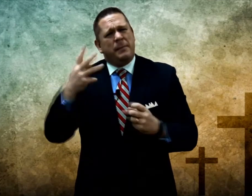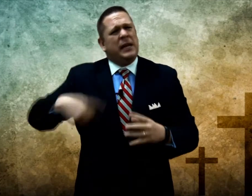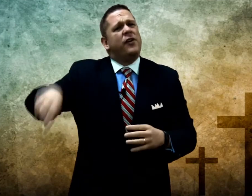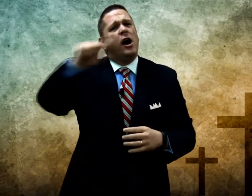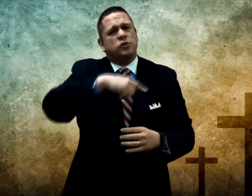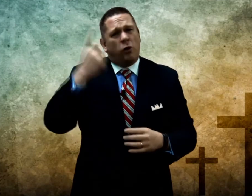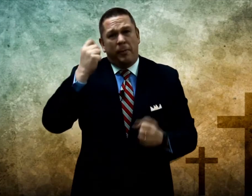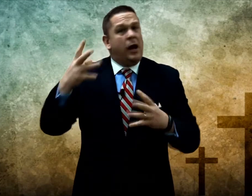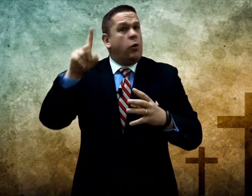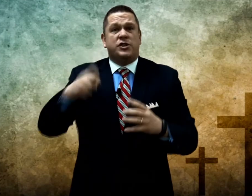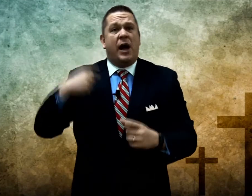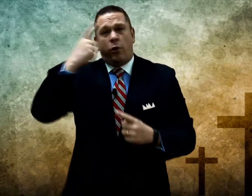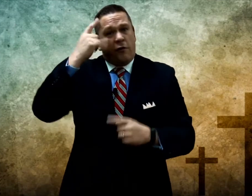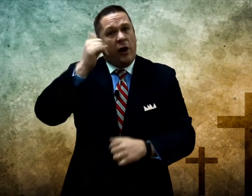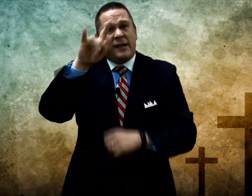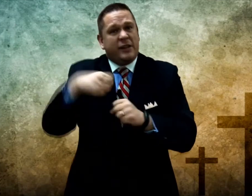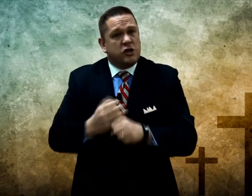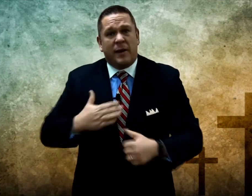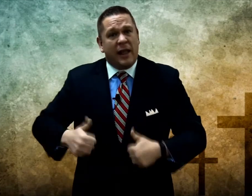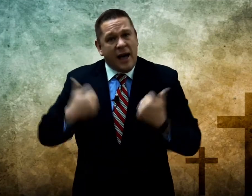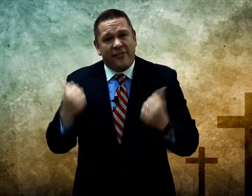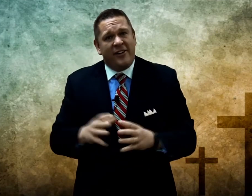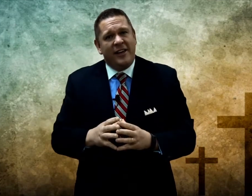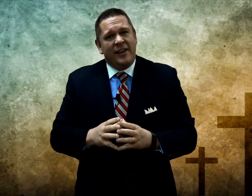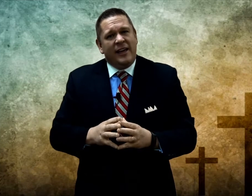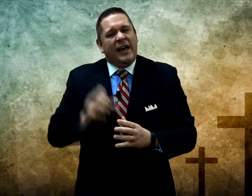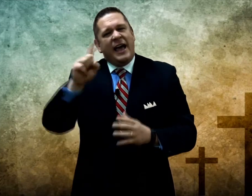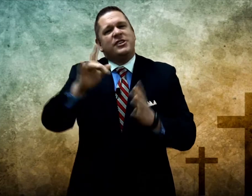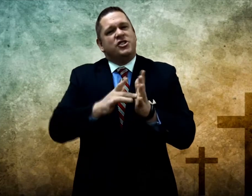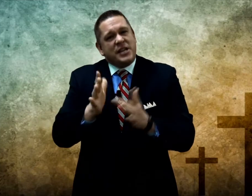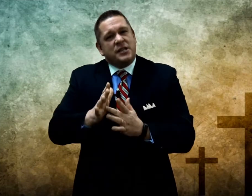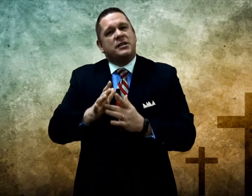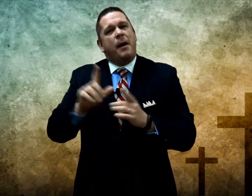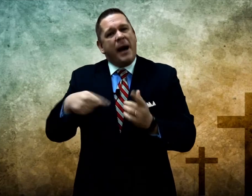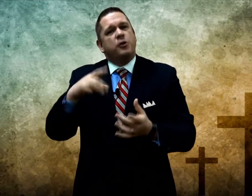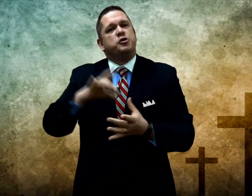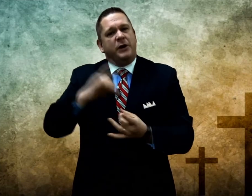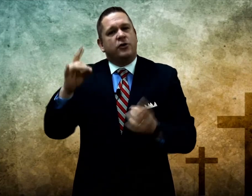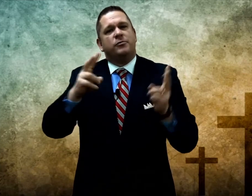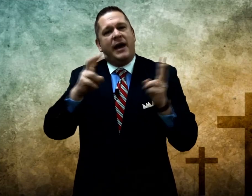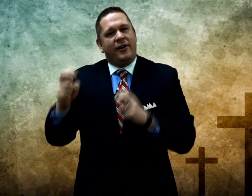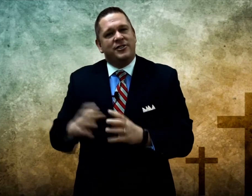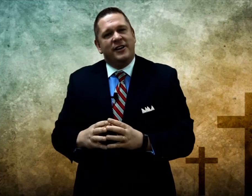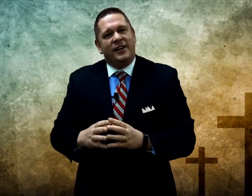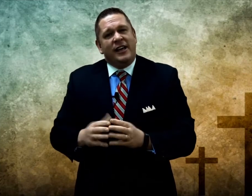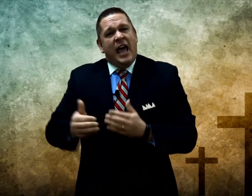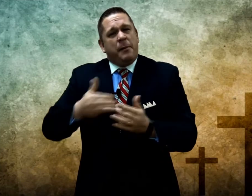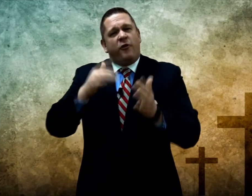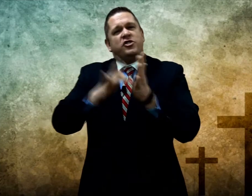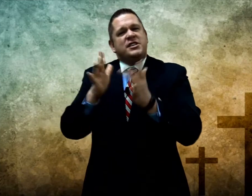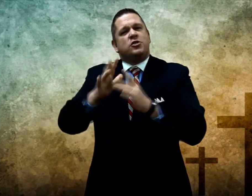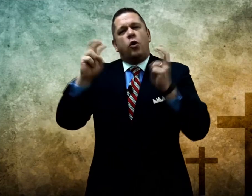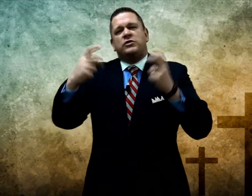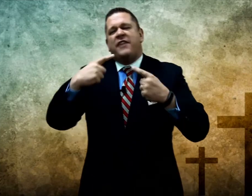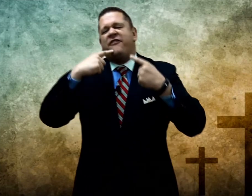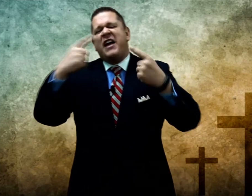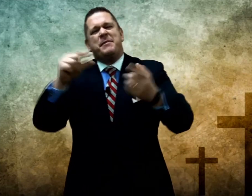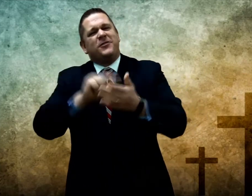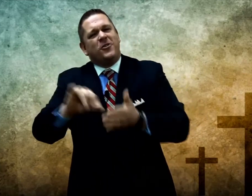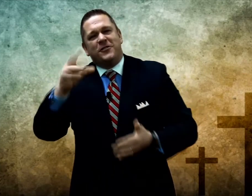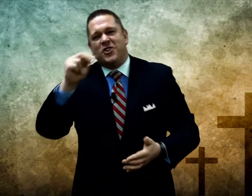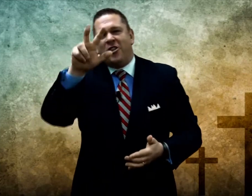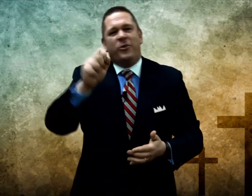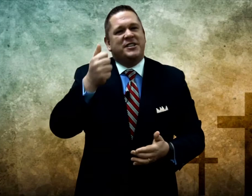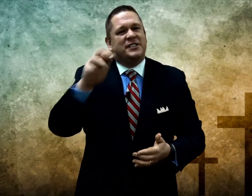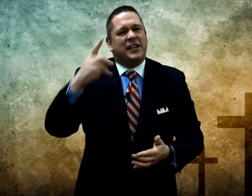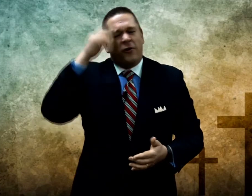question, a question that many of us wonder, a question I wondered for 18 years of my life. He asked Jesus about spiritual matters. And before Jesus quotes that